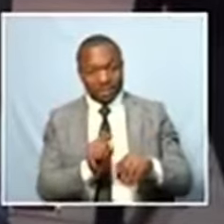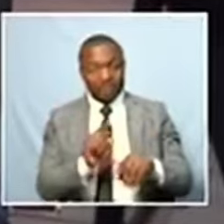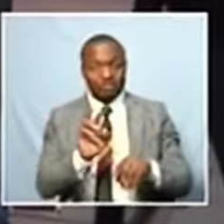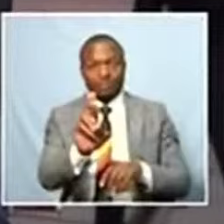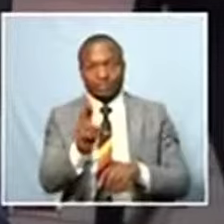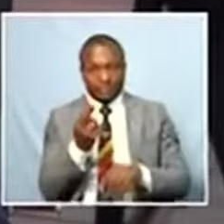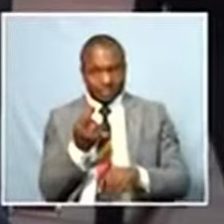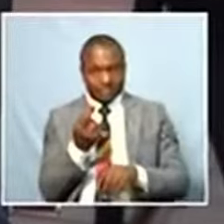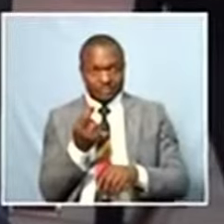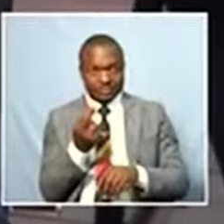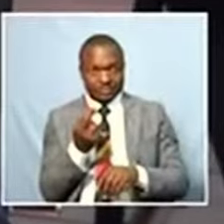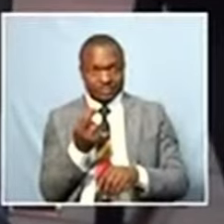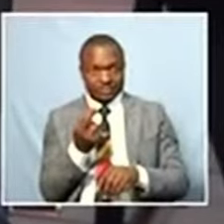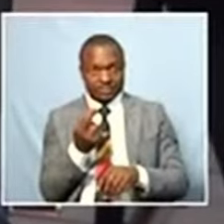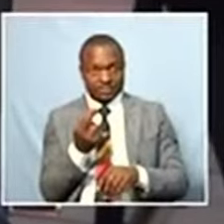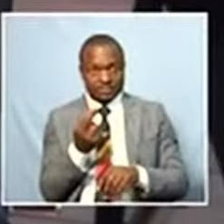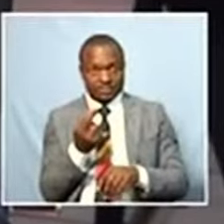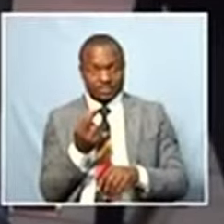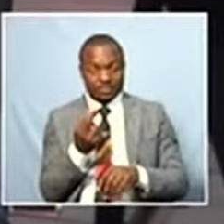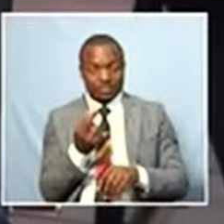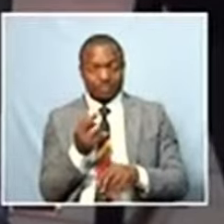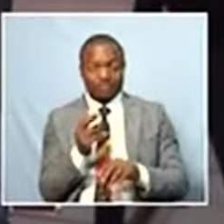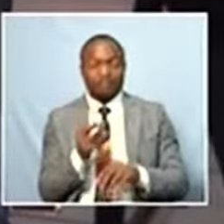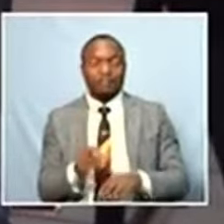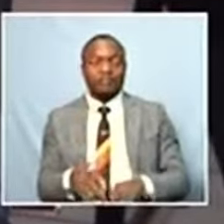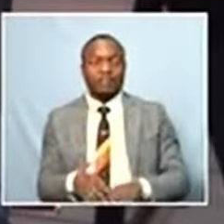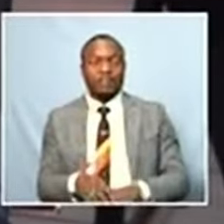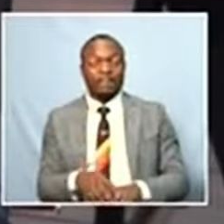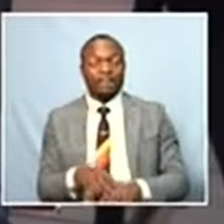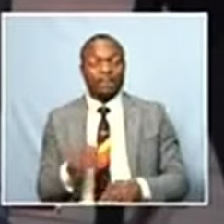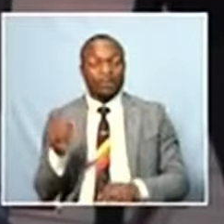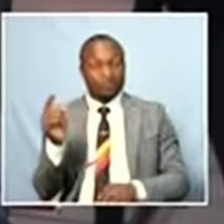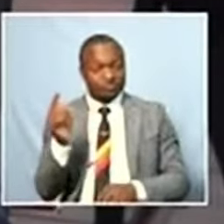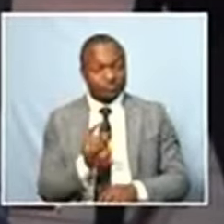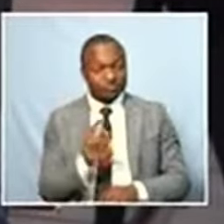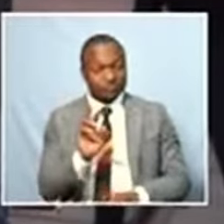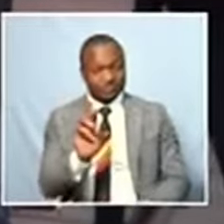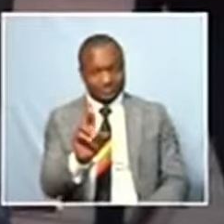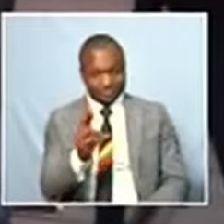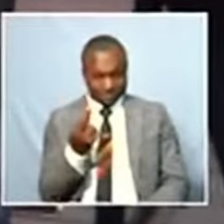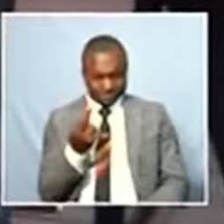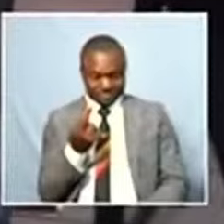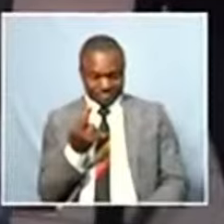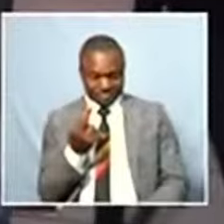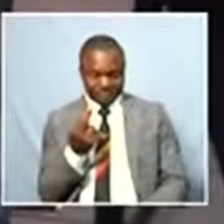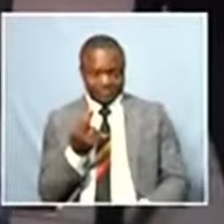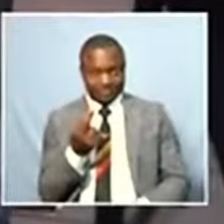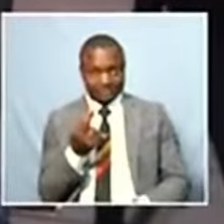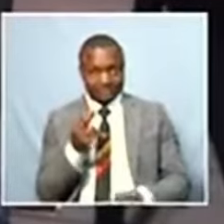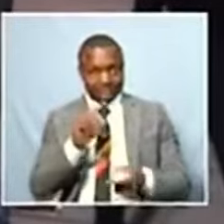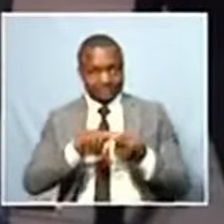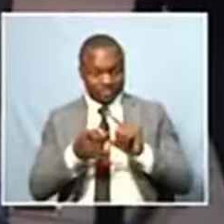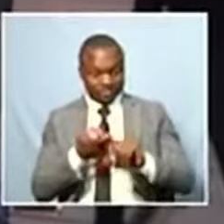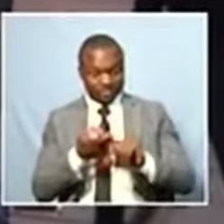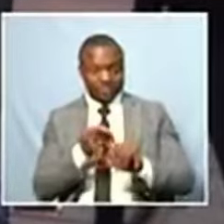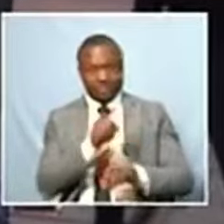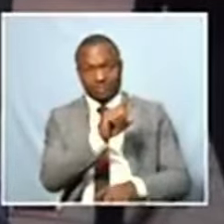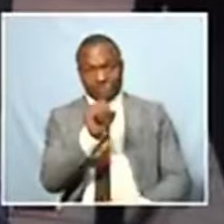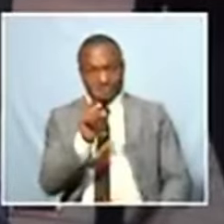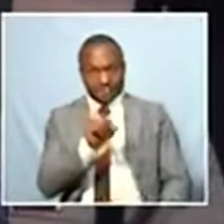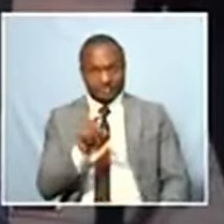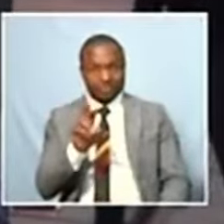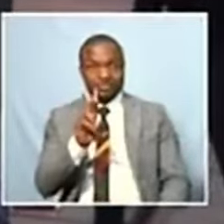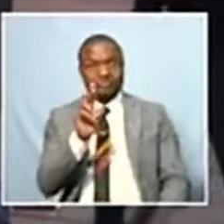now a different one, isn't it, from that? Okay. Yes, where there's a claim for a refund, then our colleagues from the ZRI institute